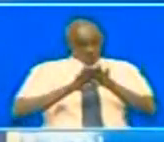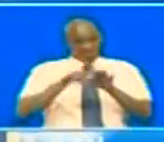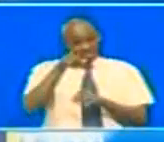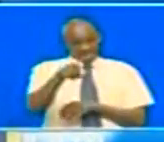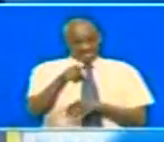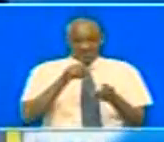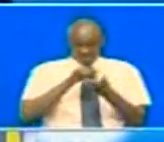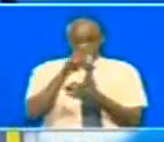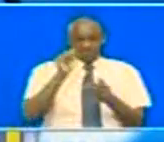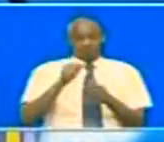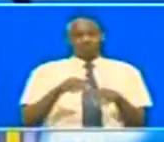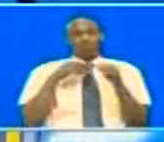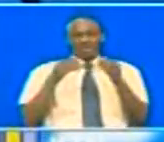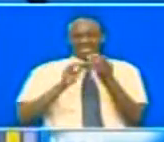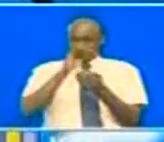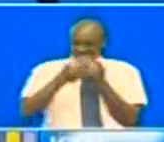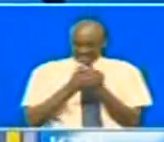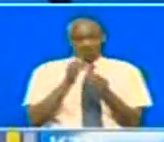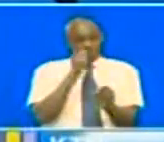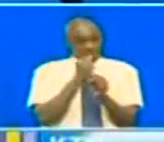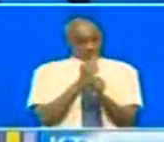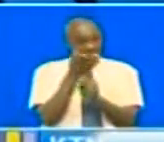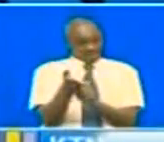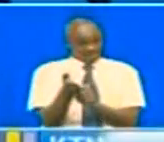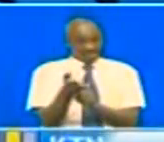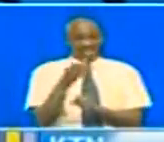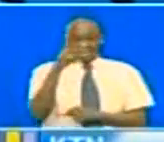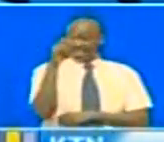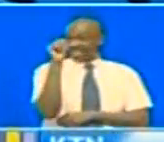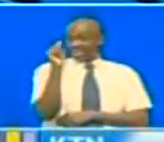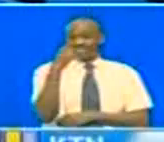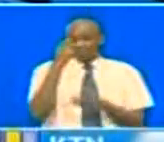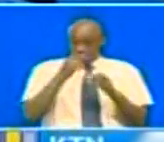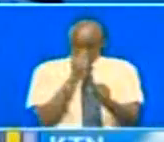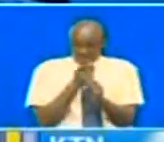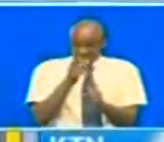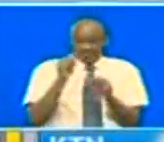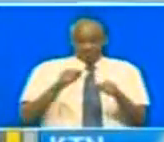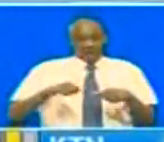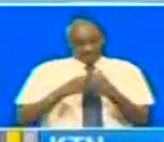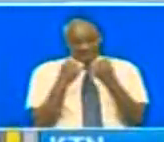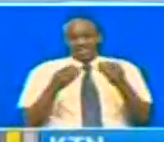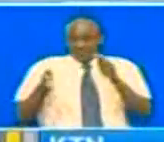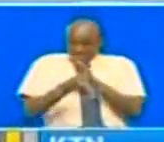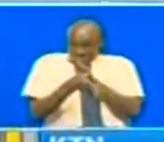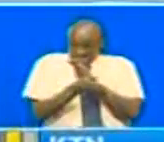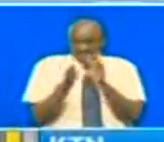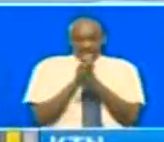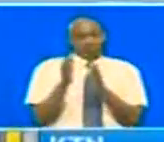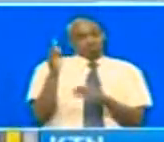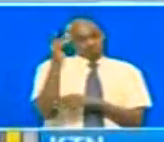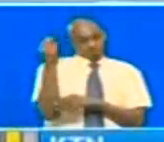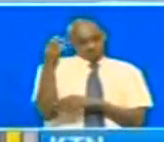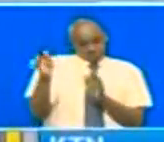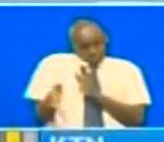facilitate the expansion and rehabilitation works. According to KAA, the works will be conducted from midnight to 6 a.m., adding